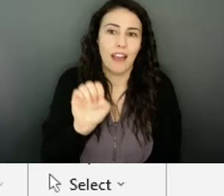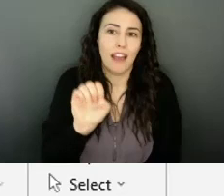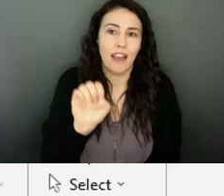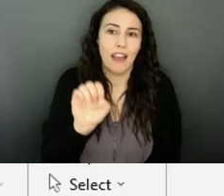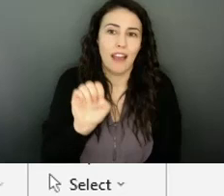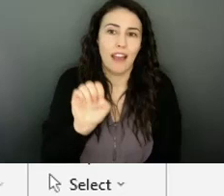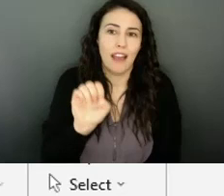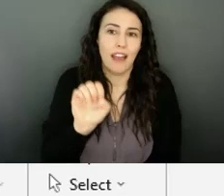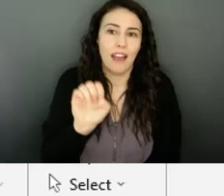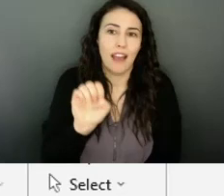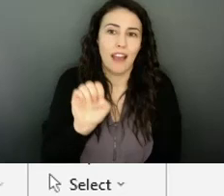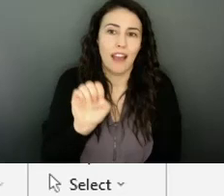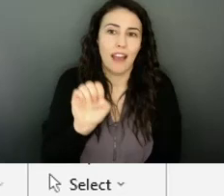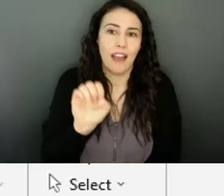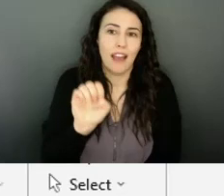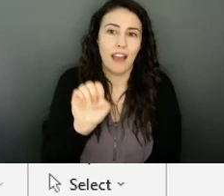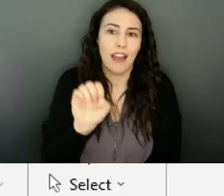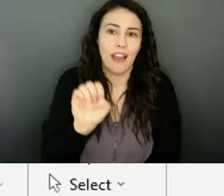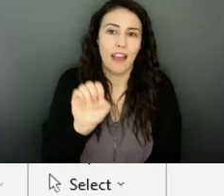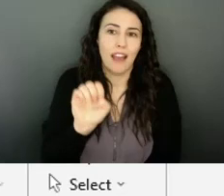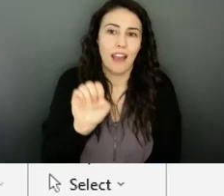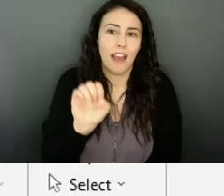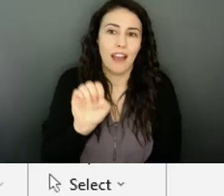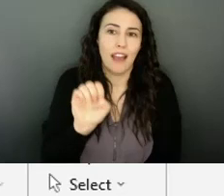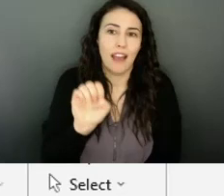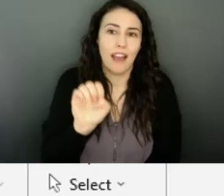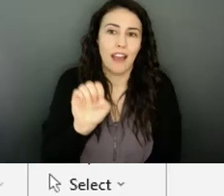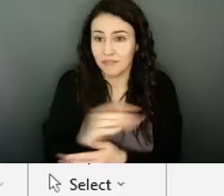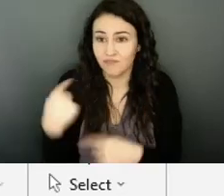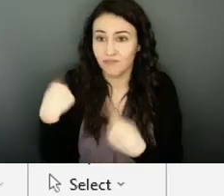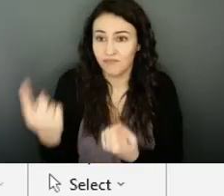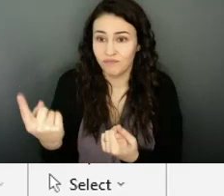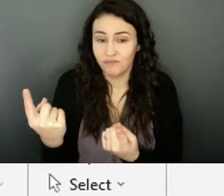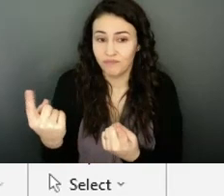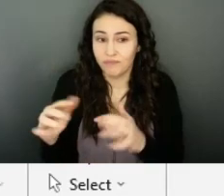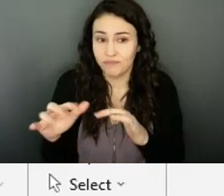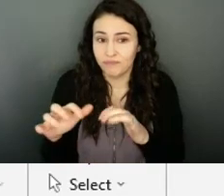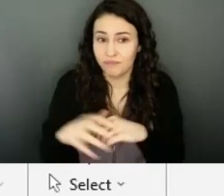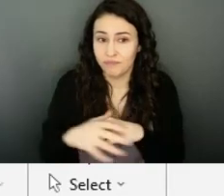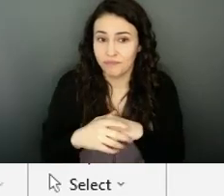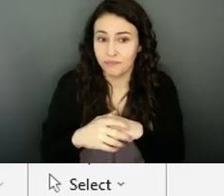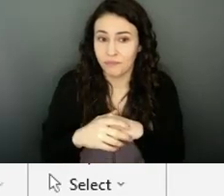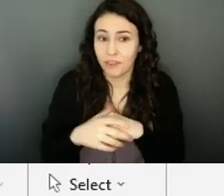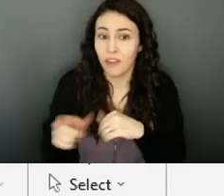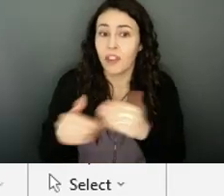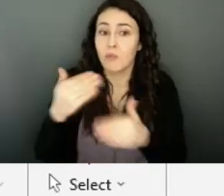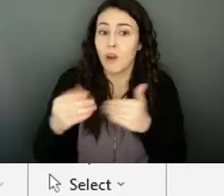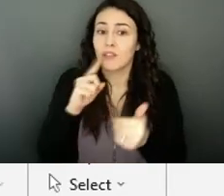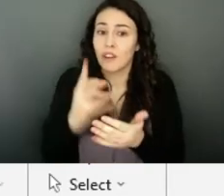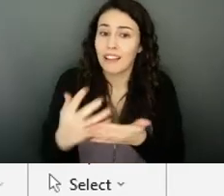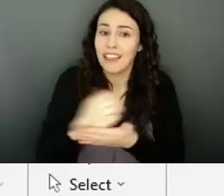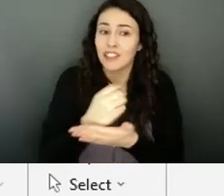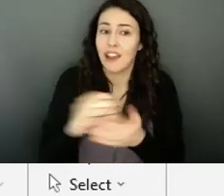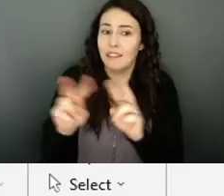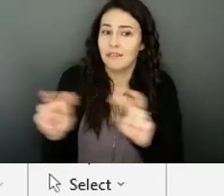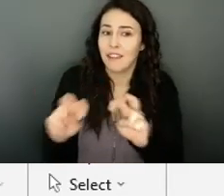in regard to assessment, is a process for the collection and analysis of evidence about the assessment